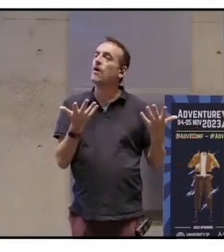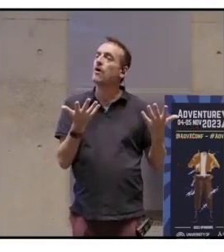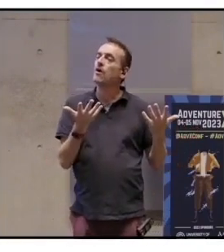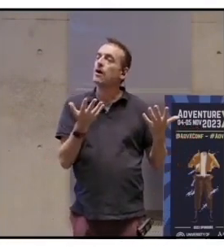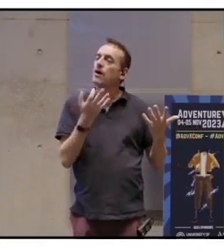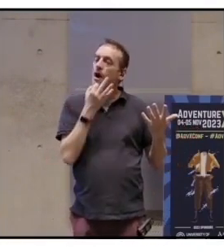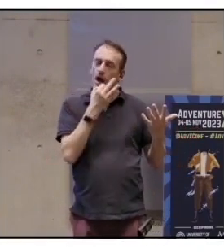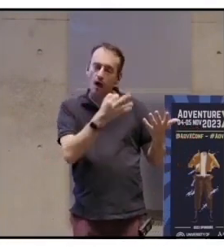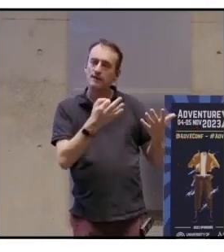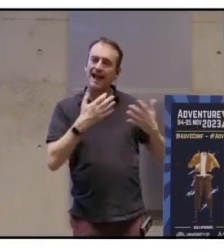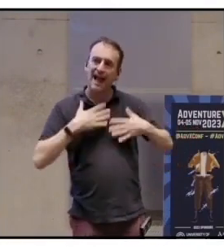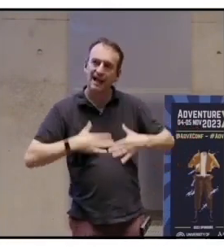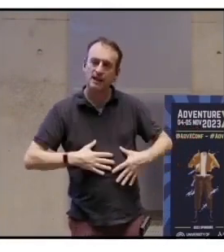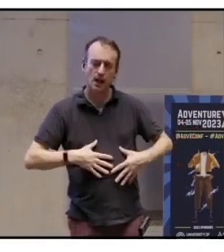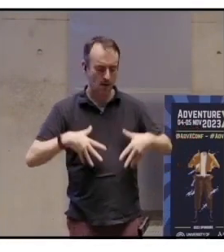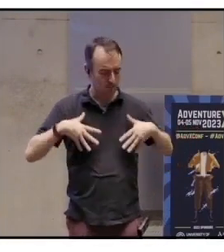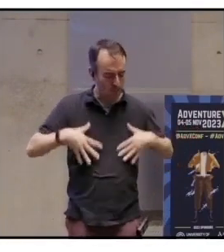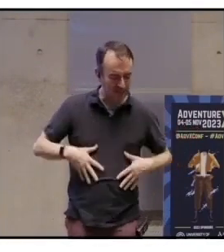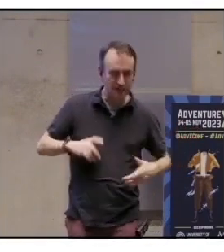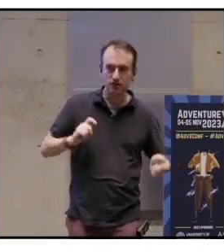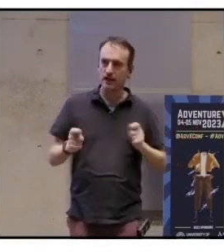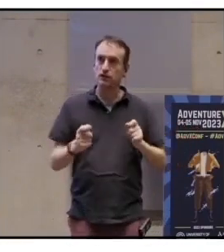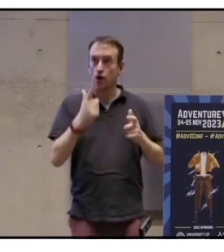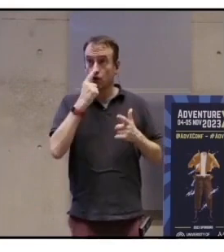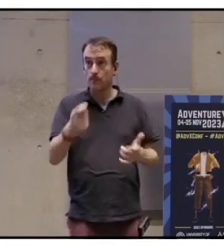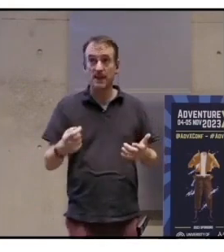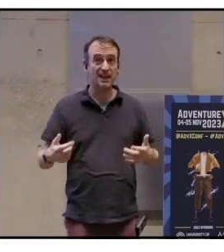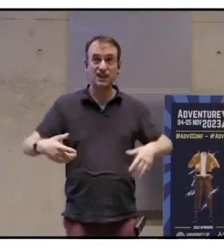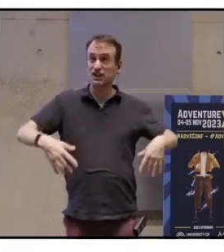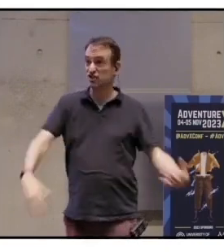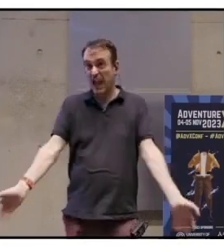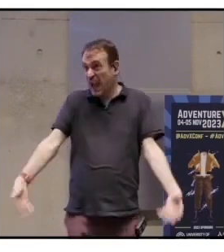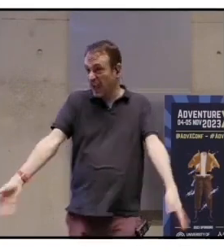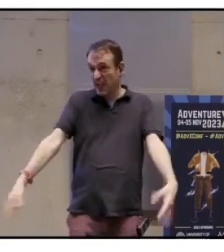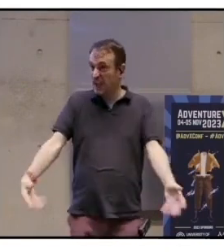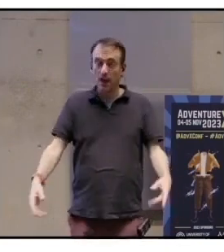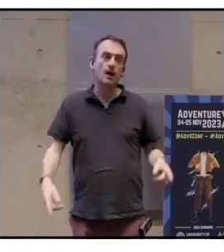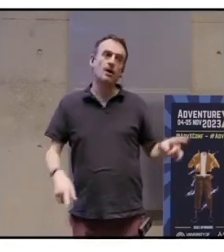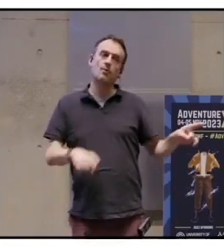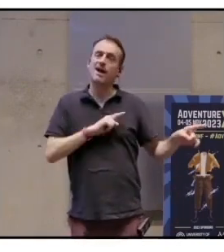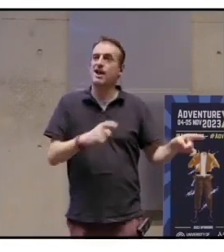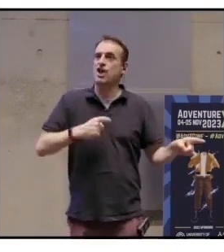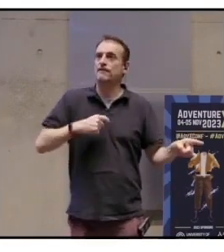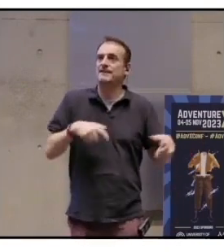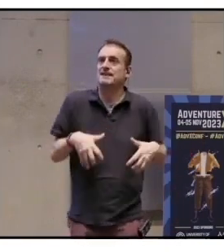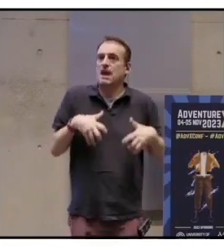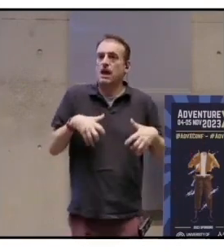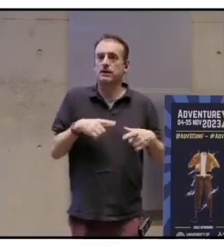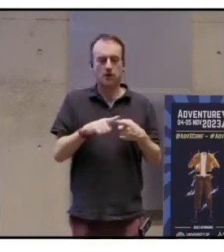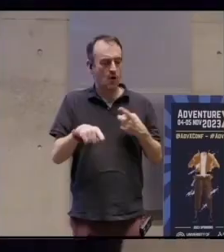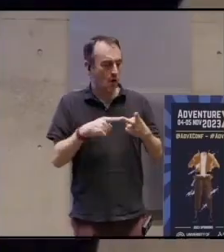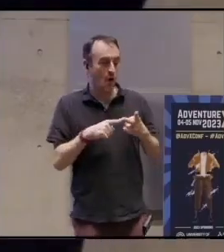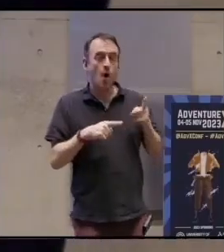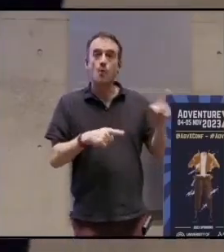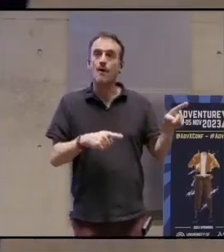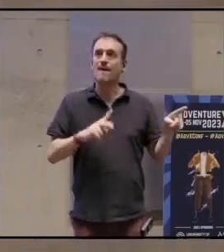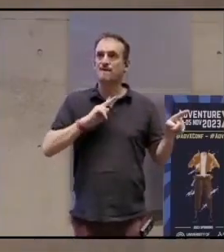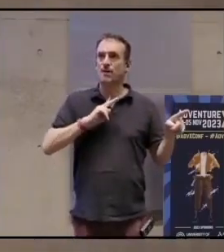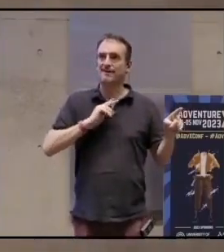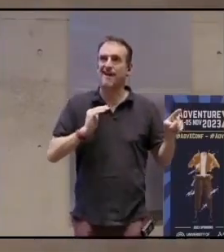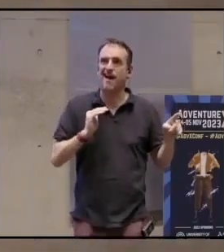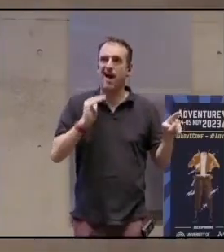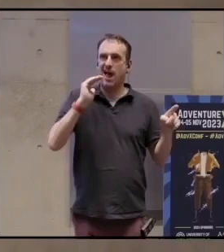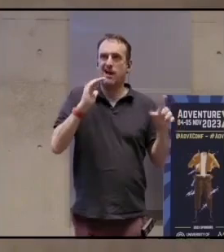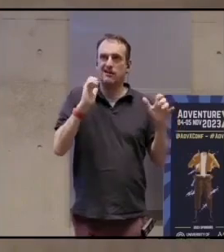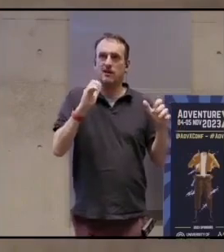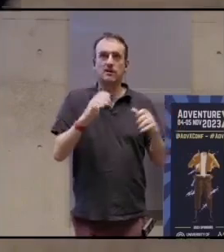A lot of times that can help. Sometimes it's just about shaking it out. Oh, God, getting rid of the nerves. Sometimes, oh, I need the voice to be a little higher and tighter, so